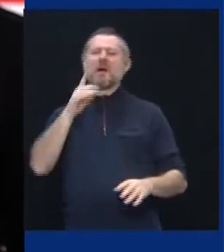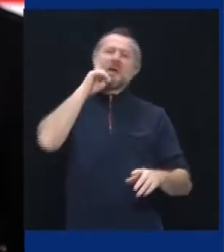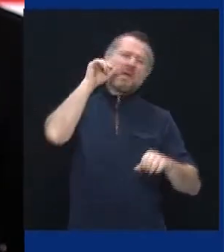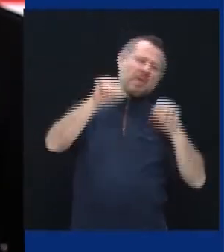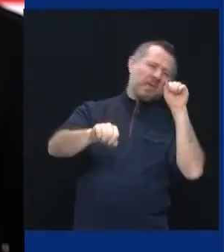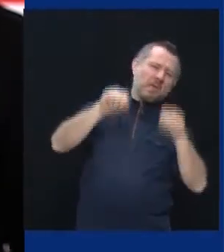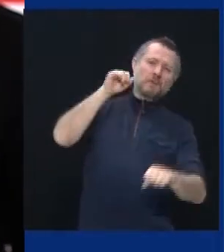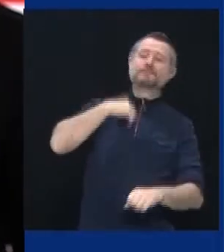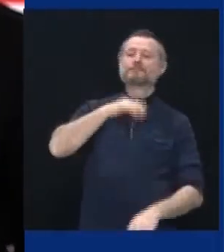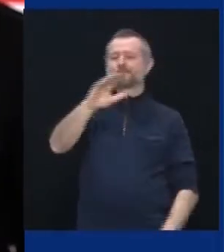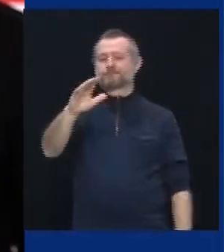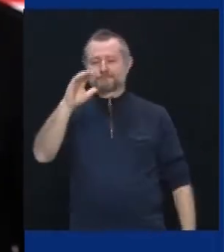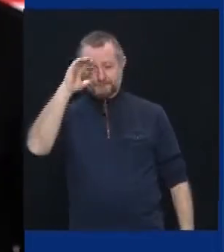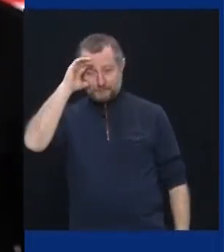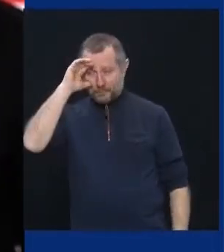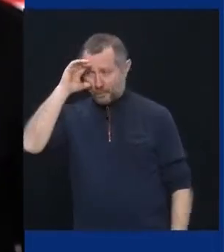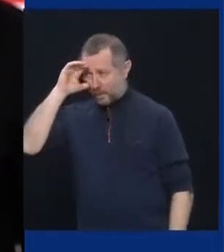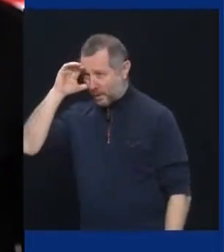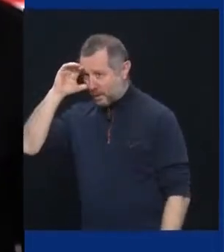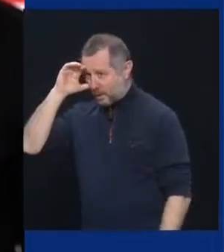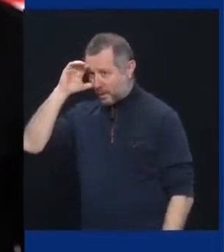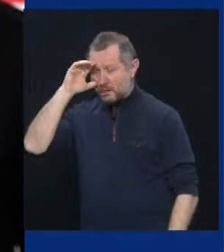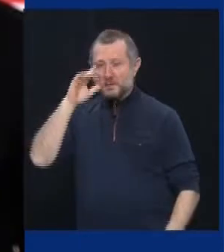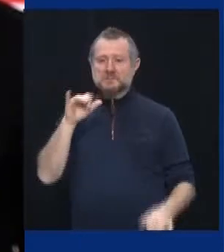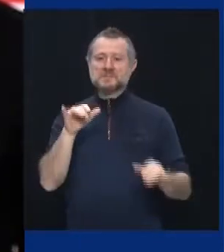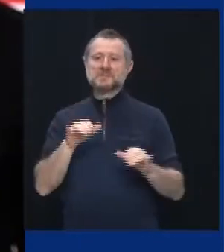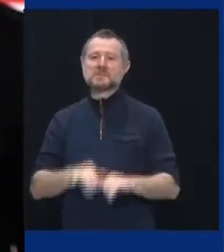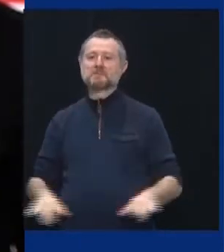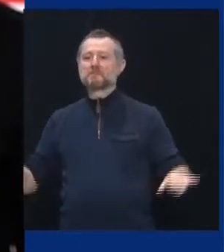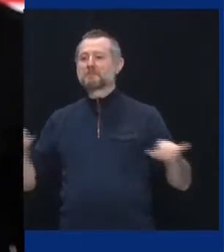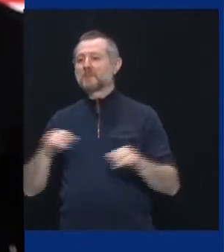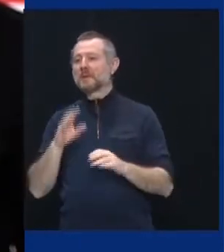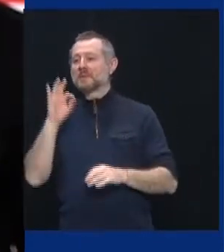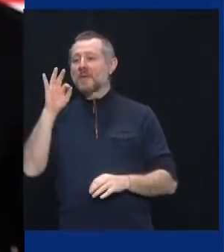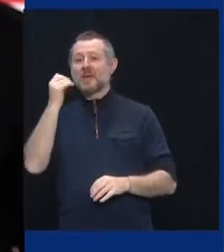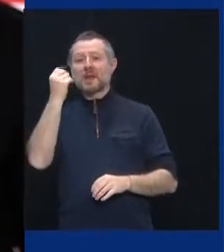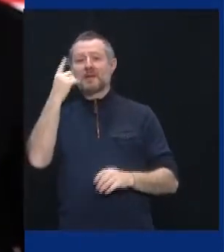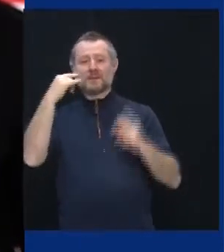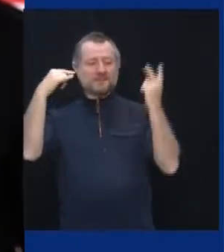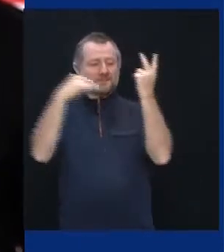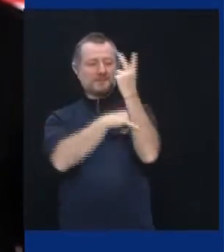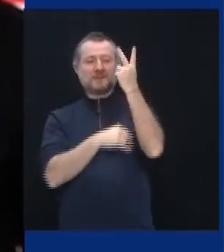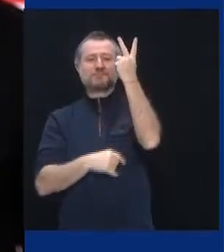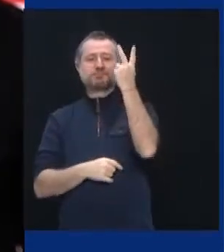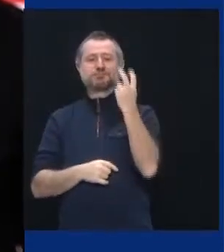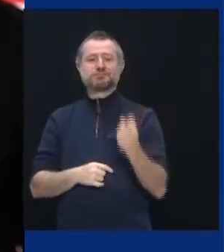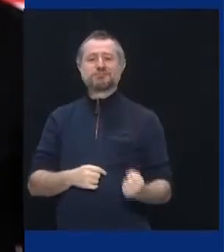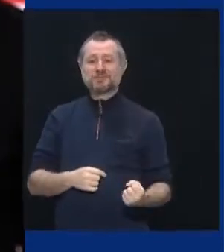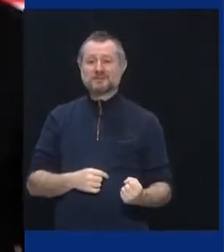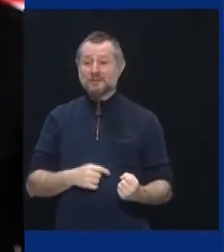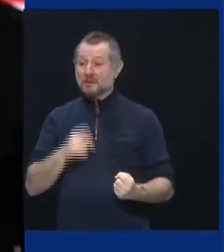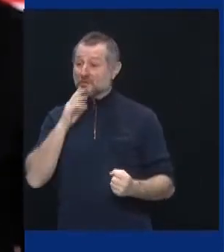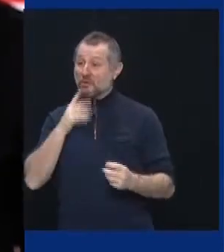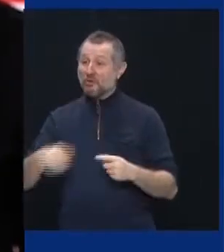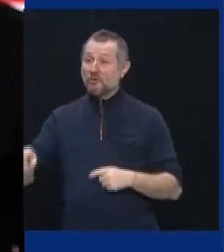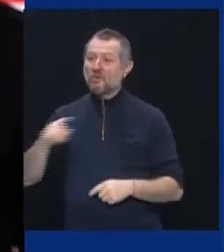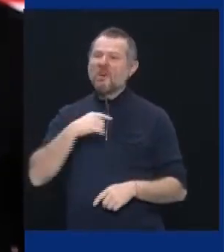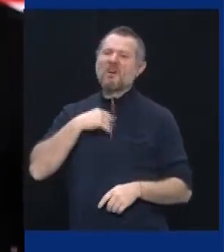doubters after 9/11. Remember after 9/11? Mm-hmm. Oh, this is bad.